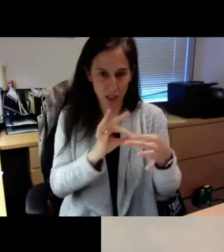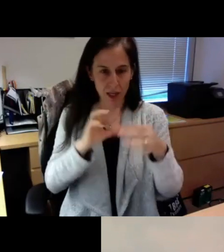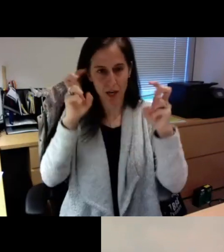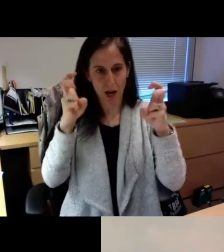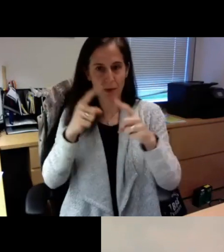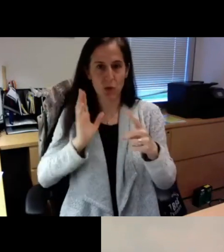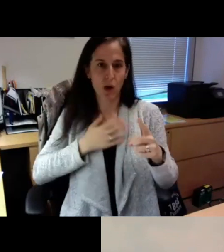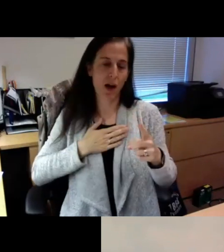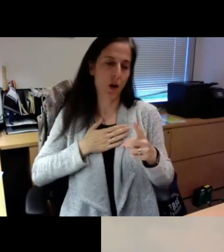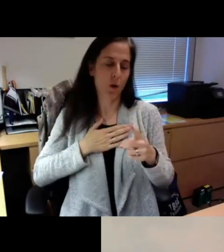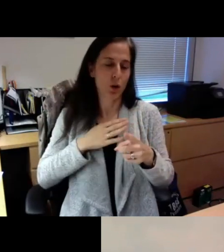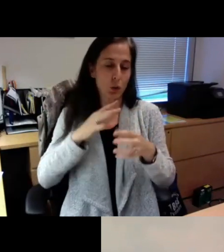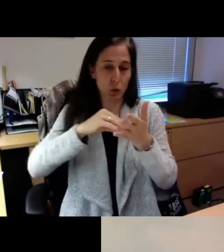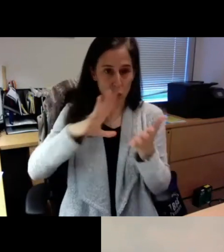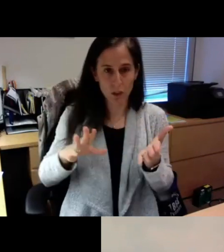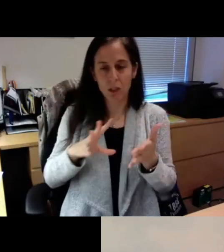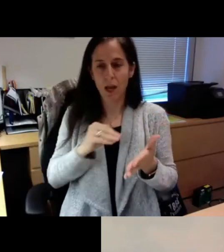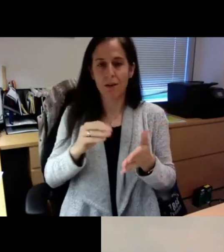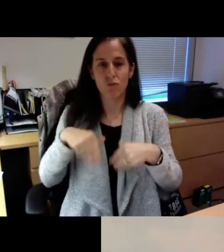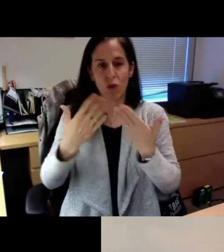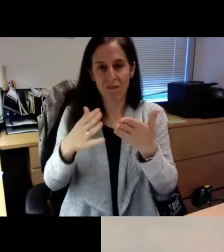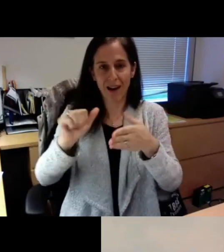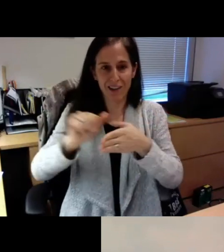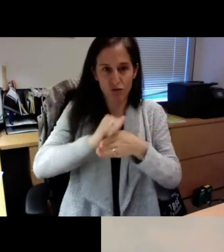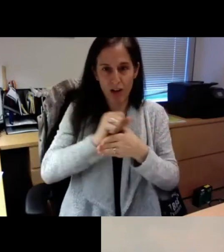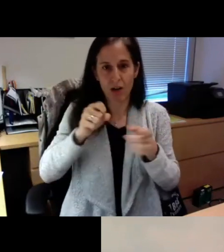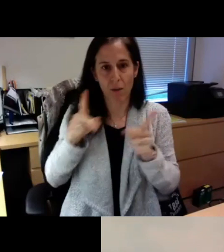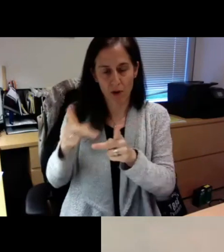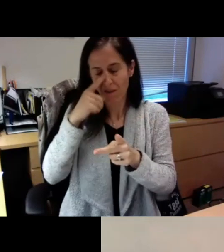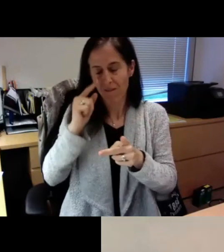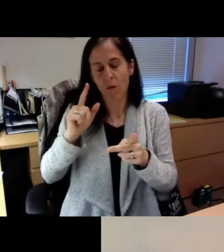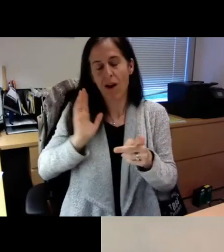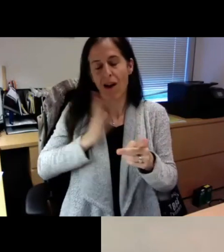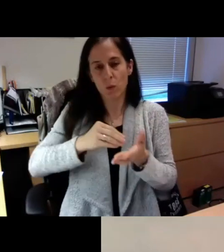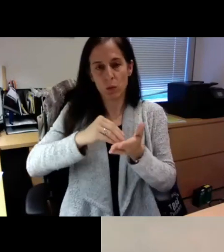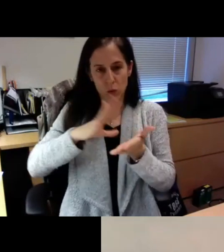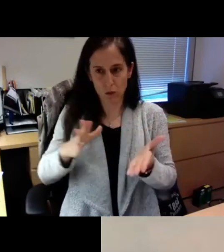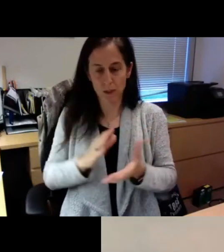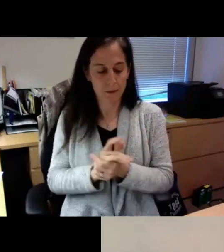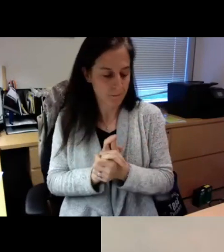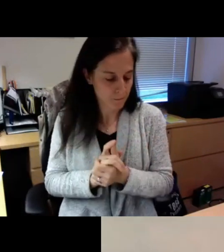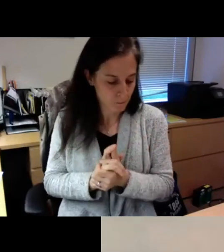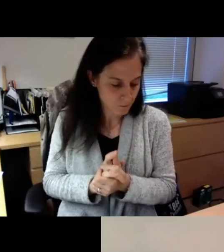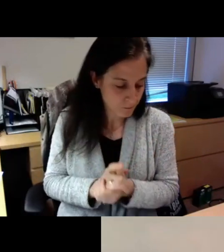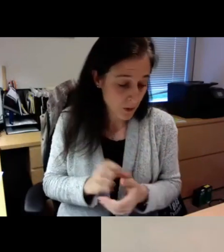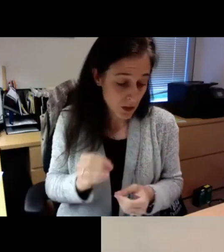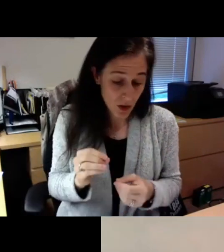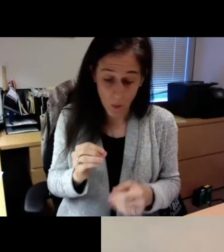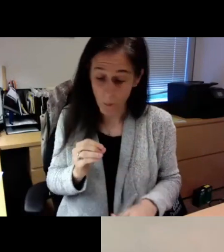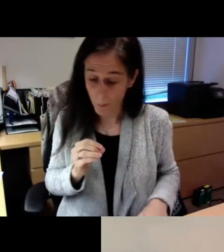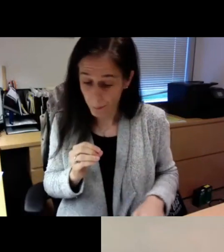Gallaudet as a university has been focused on providing more equitable and diverse collaborations for